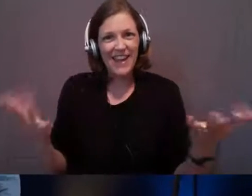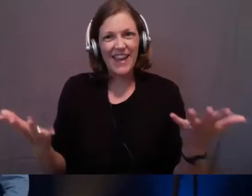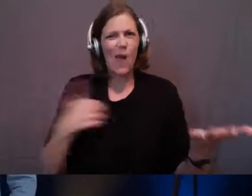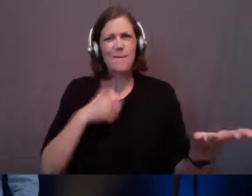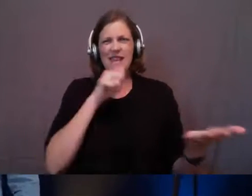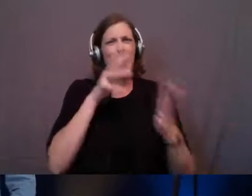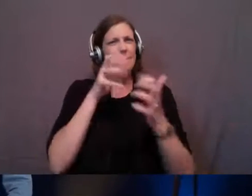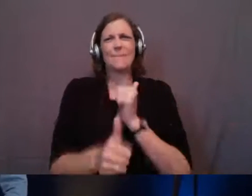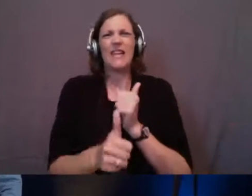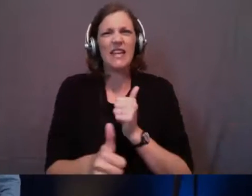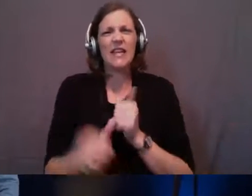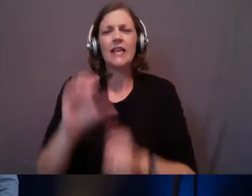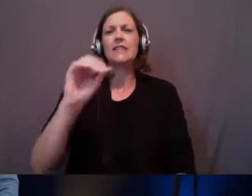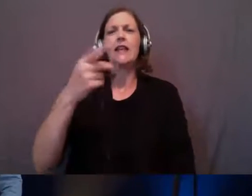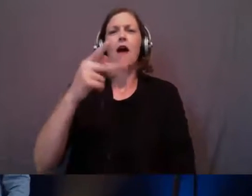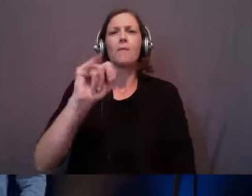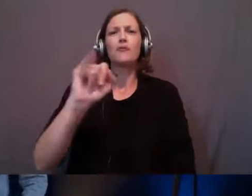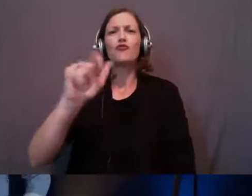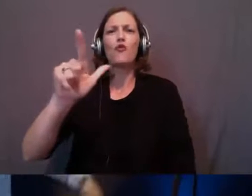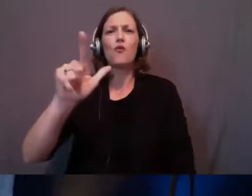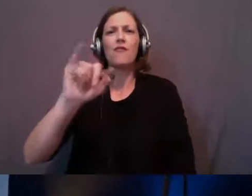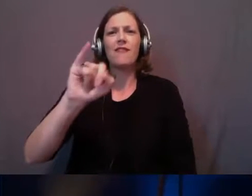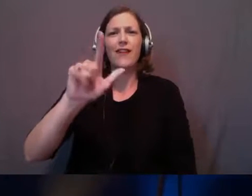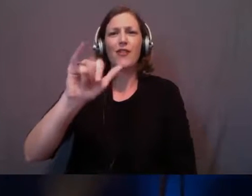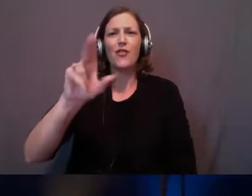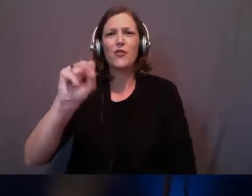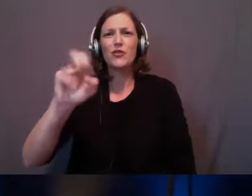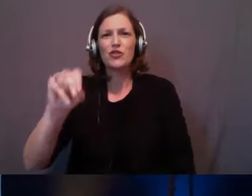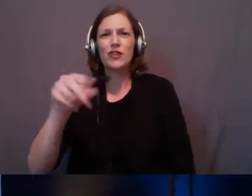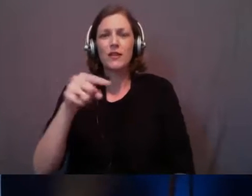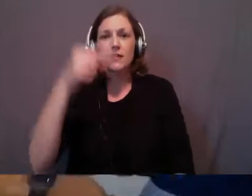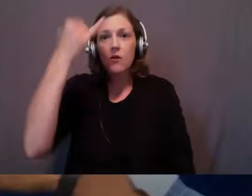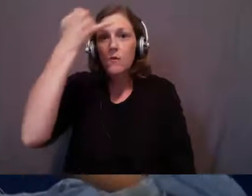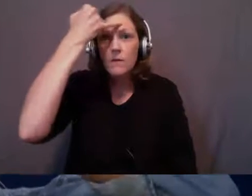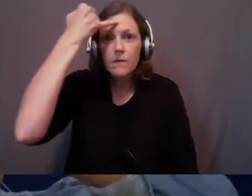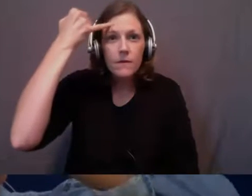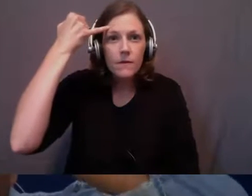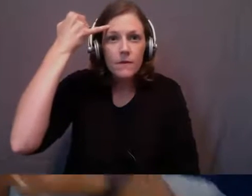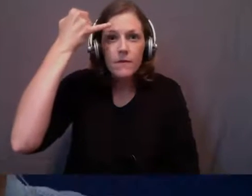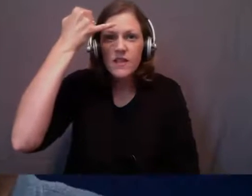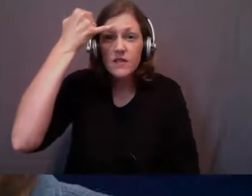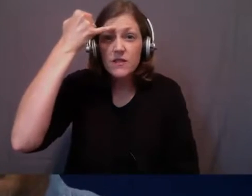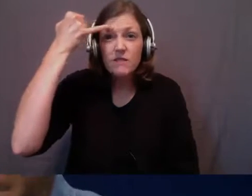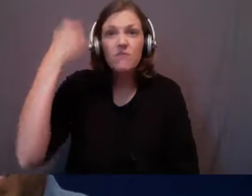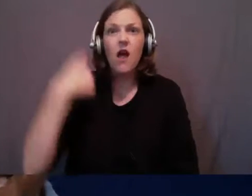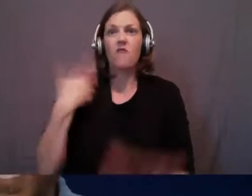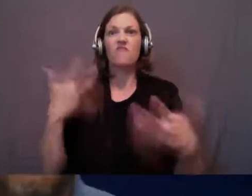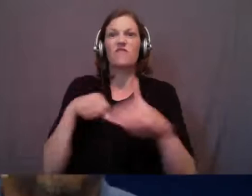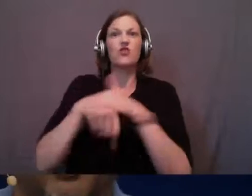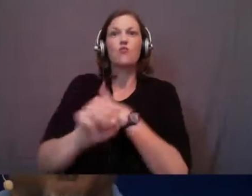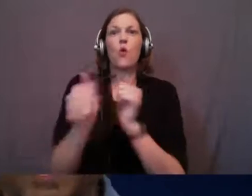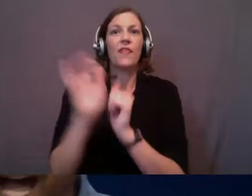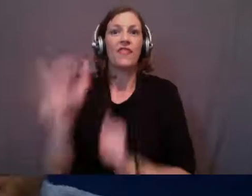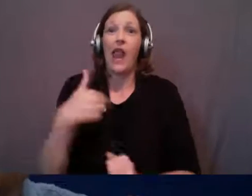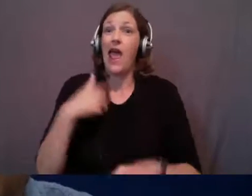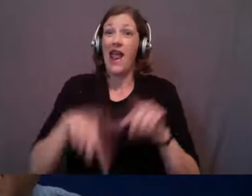It's an optical illusion, let's call it that, right? Because this little line in my forehead right here, this little butt crack, I was born with it, okay? I can't